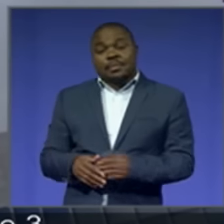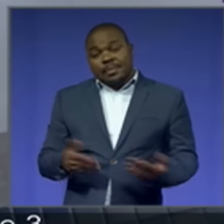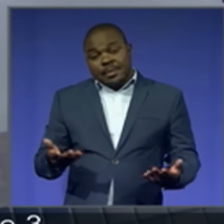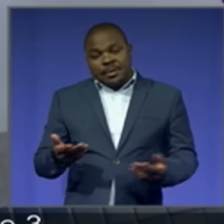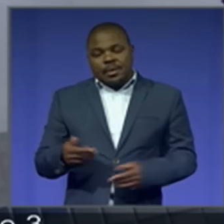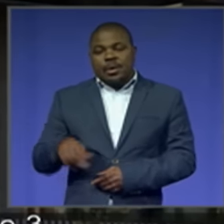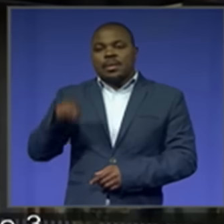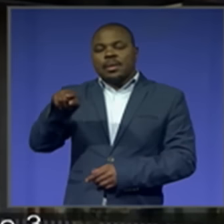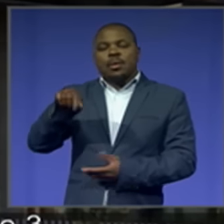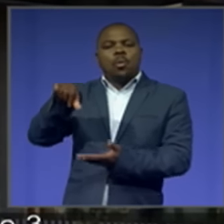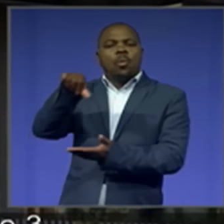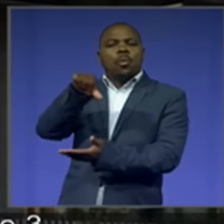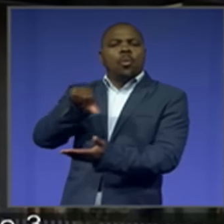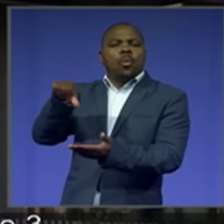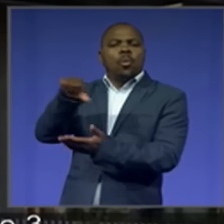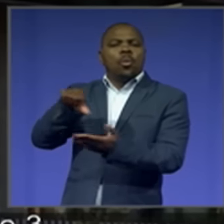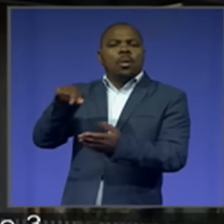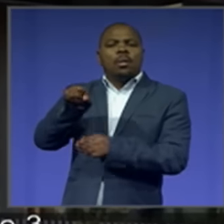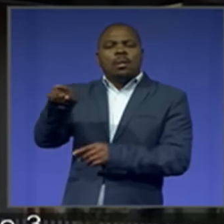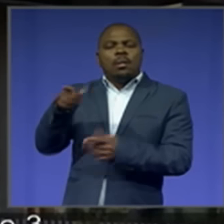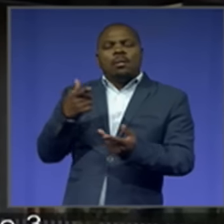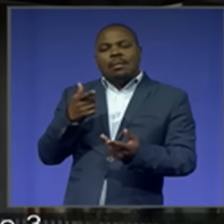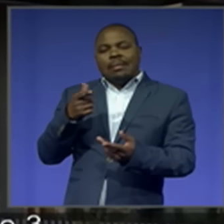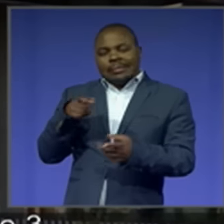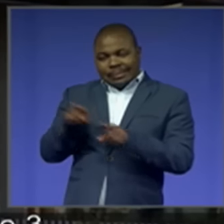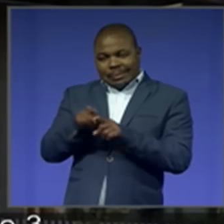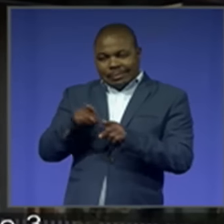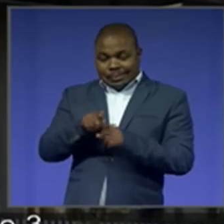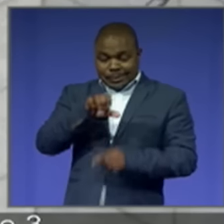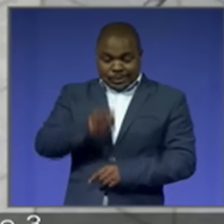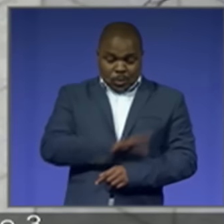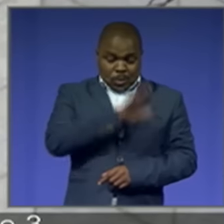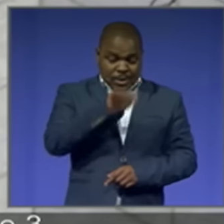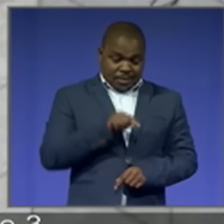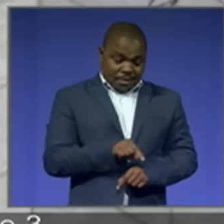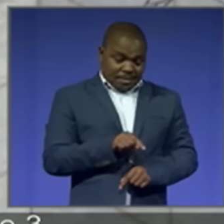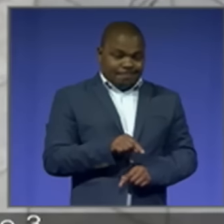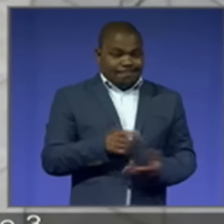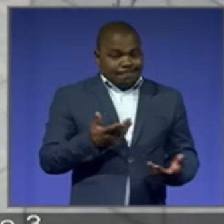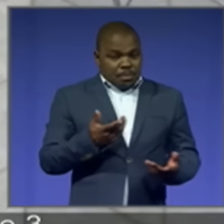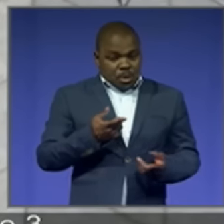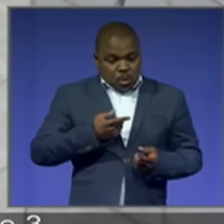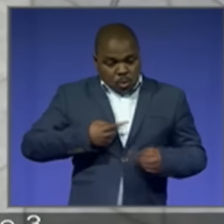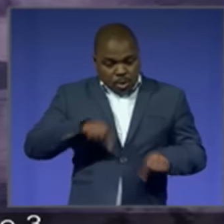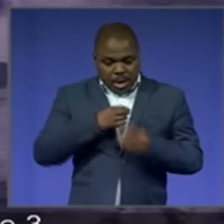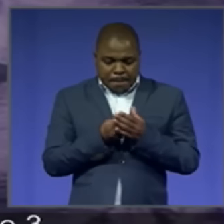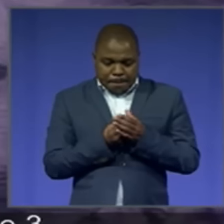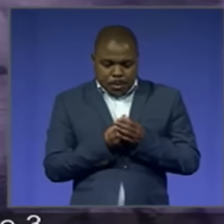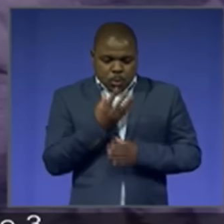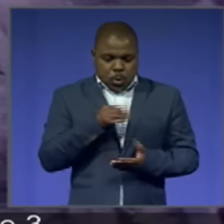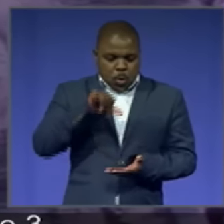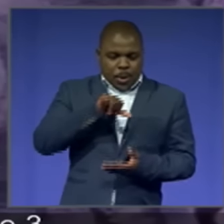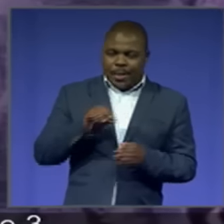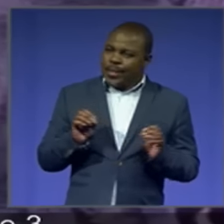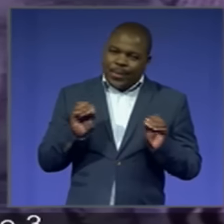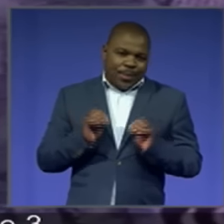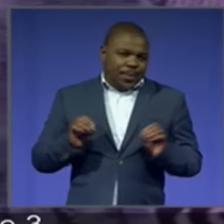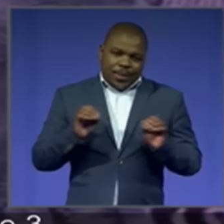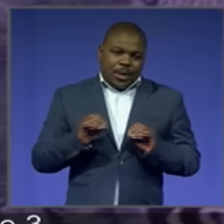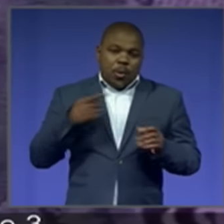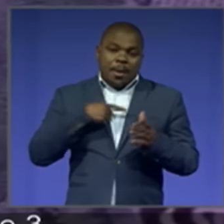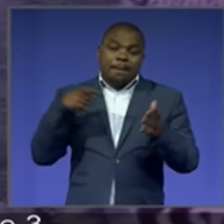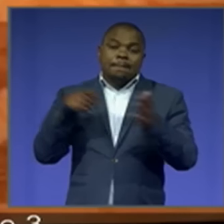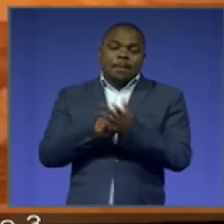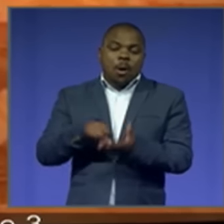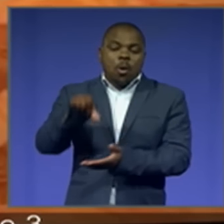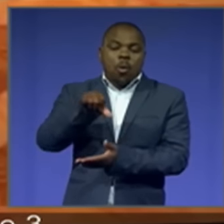ke oli e tala, Brent crude oil, o bola rona re le naha ya South Africa ha re bahlahisi ba oli e tala, re reka